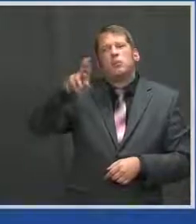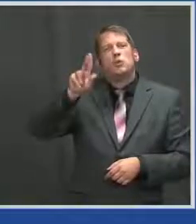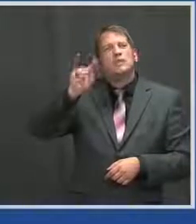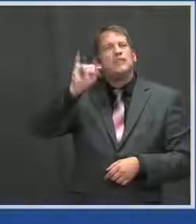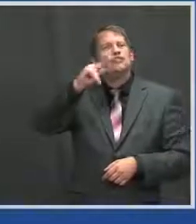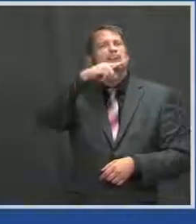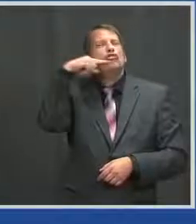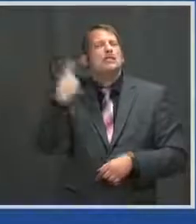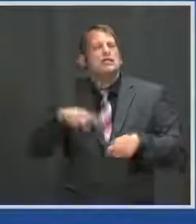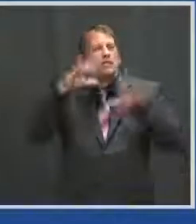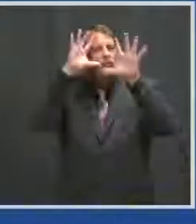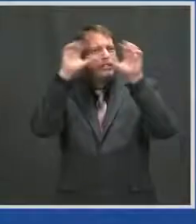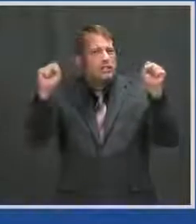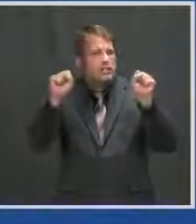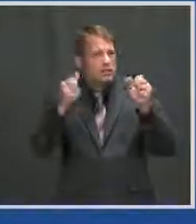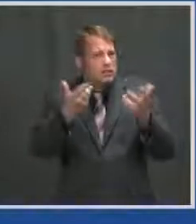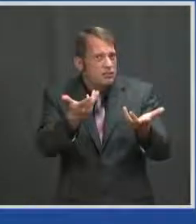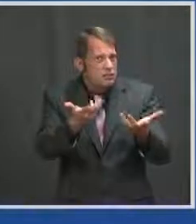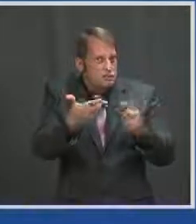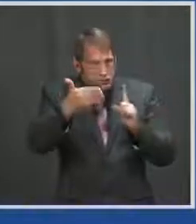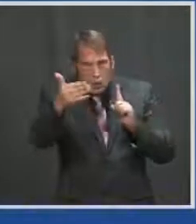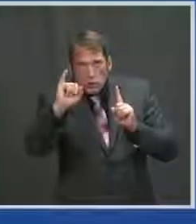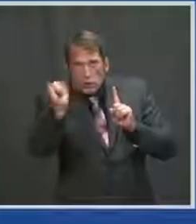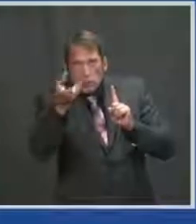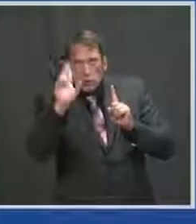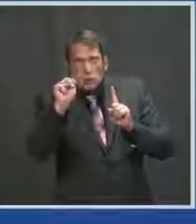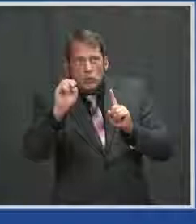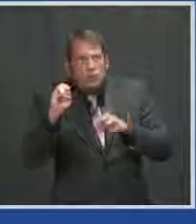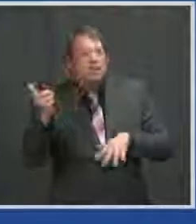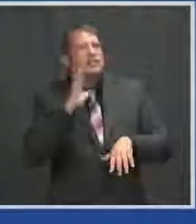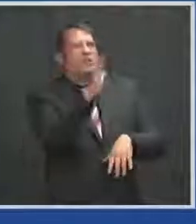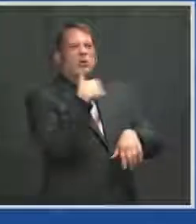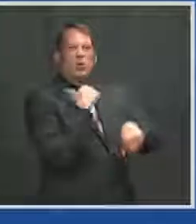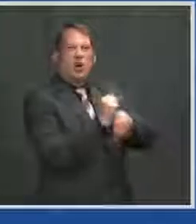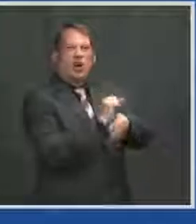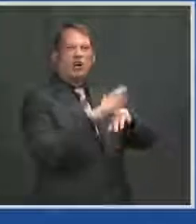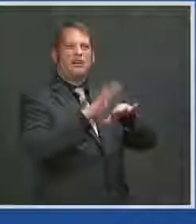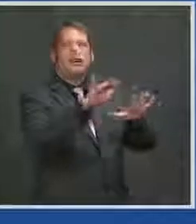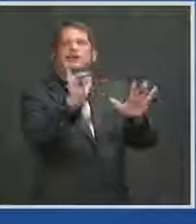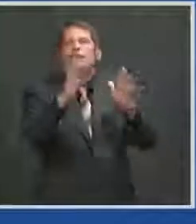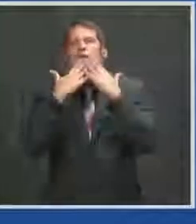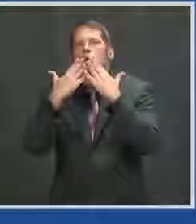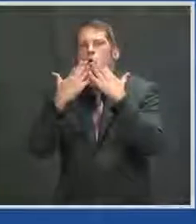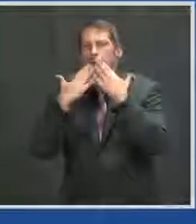specific time or place. That's being worked on. Thank you Agreed, all sir. very much. Thank you.